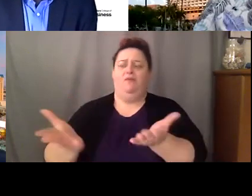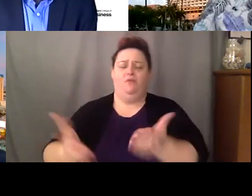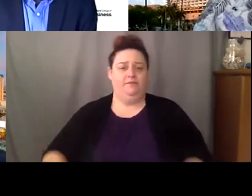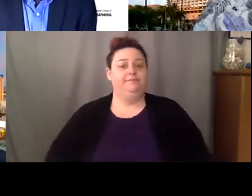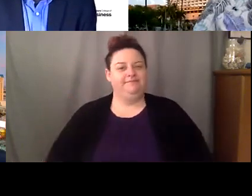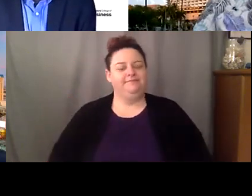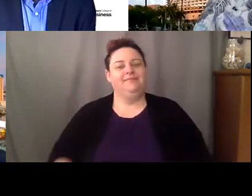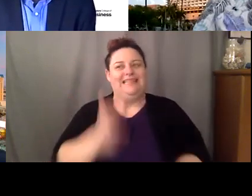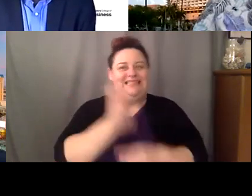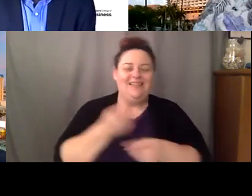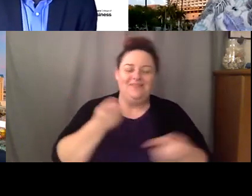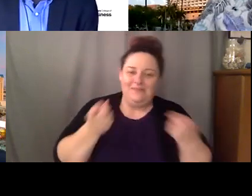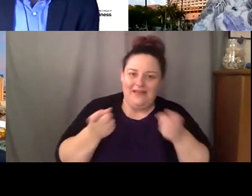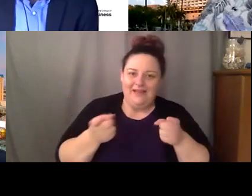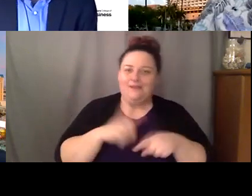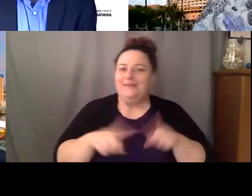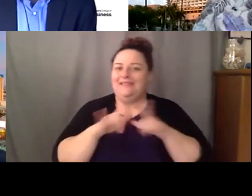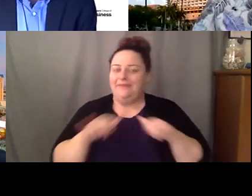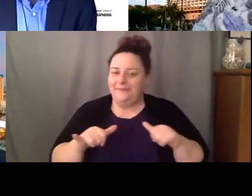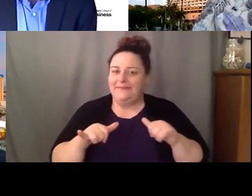It's tough to manage, but you do have to